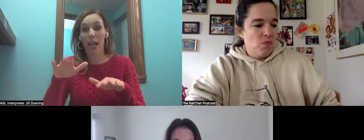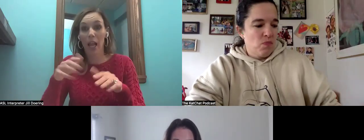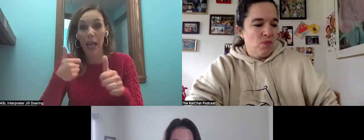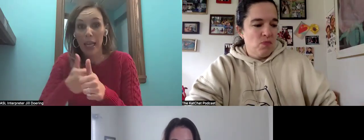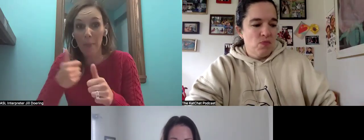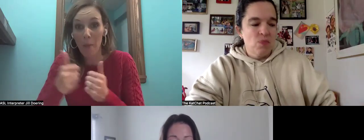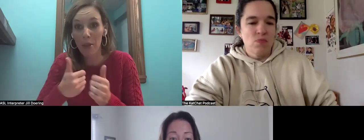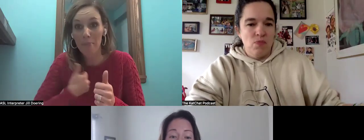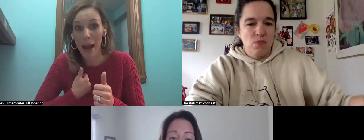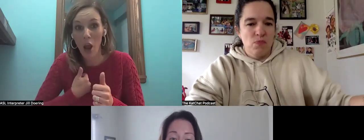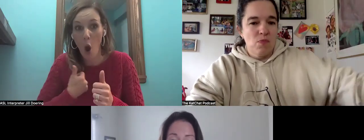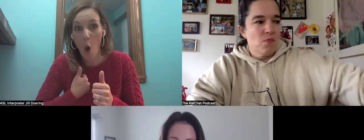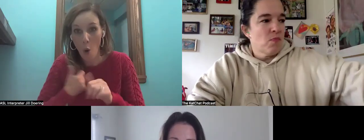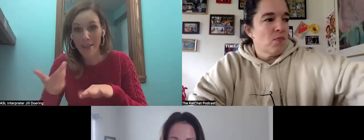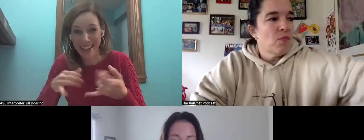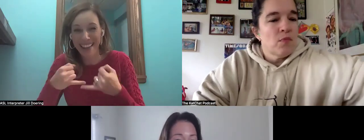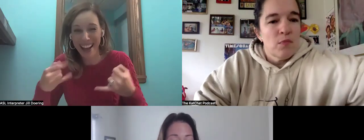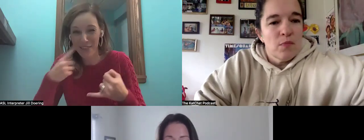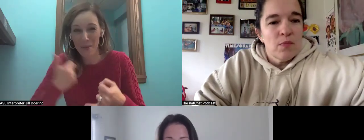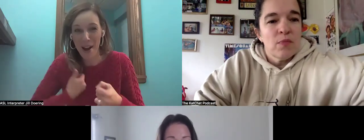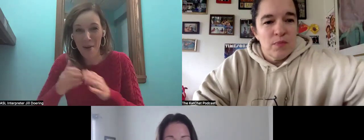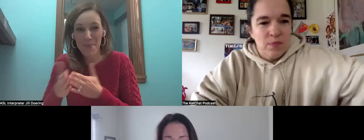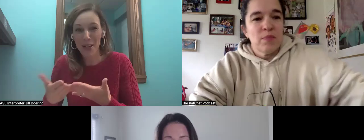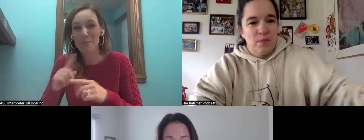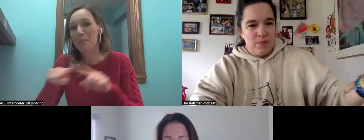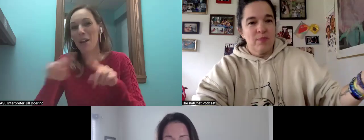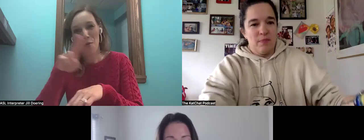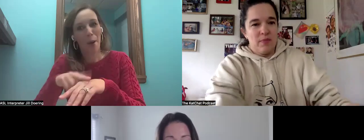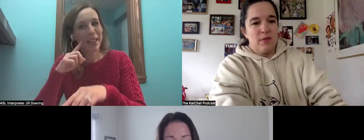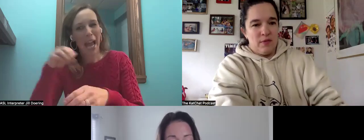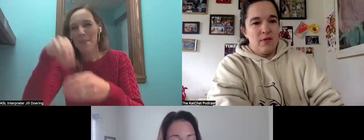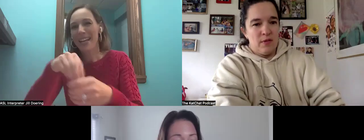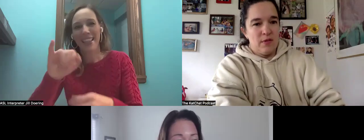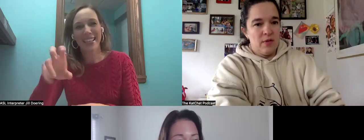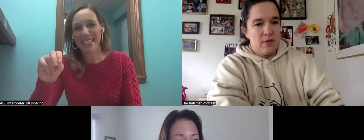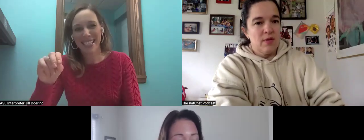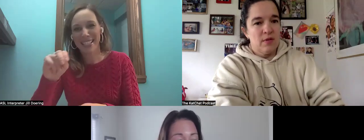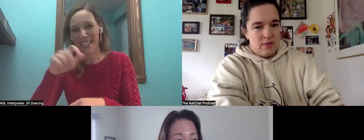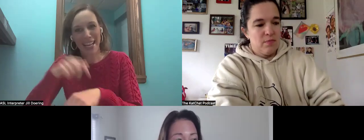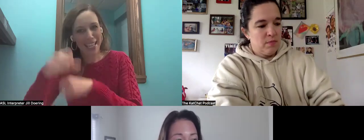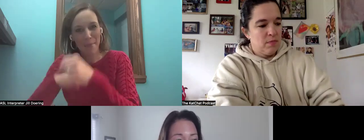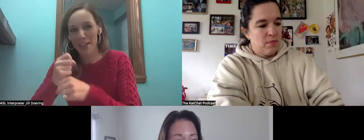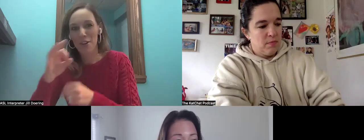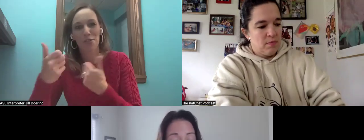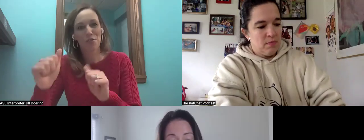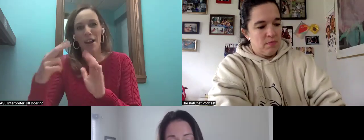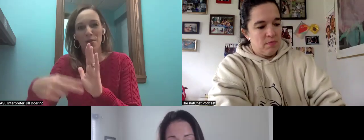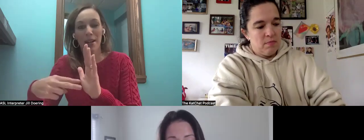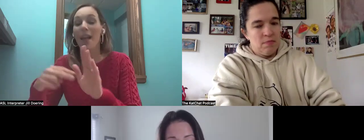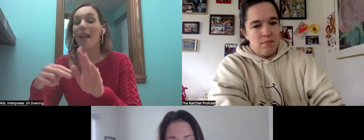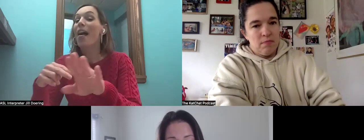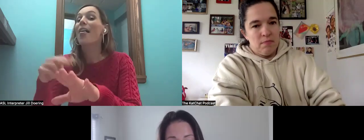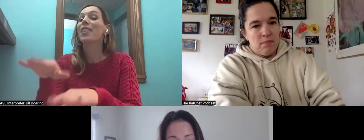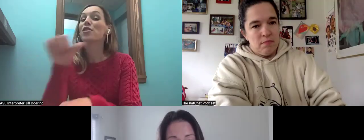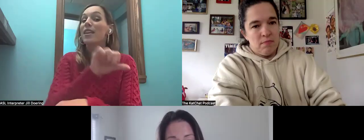my own book. So, but normally I'm right in the season trying to read. There's another holiday